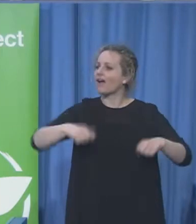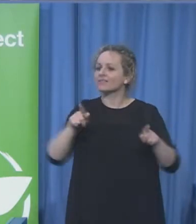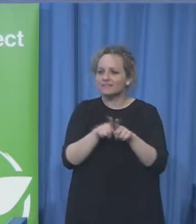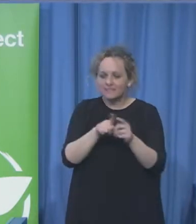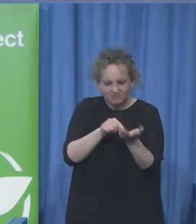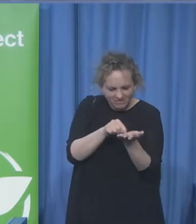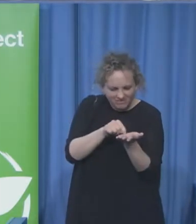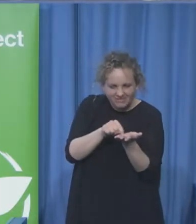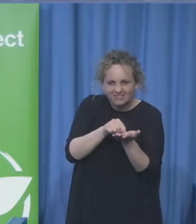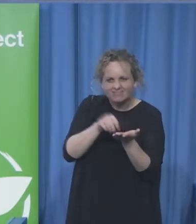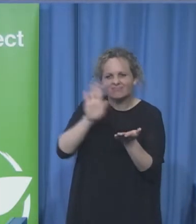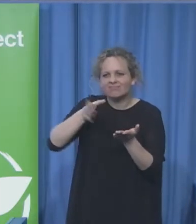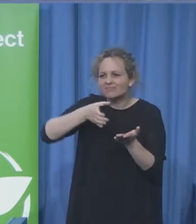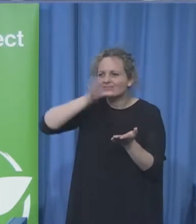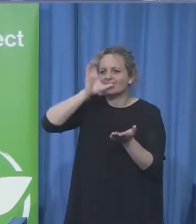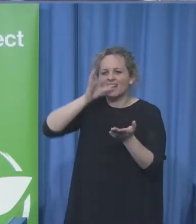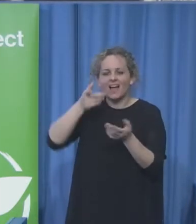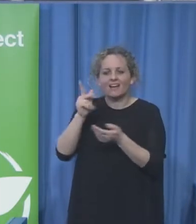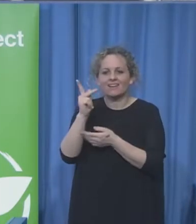work there.